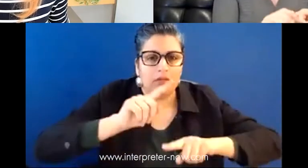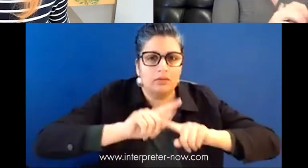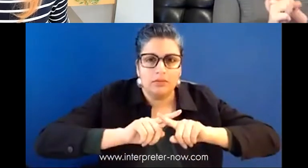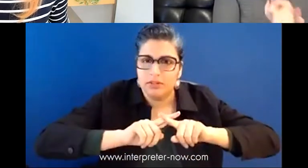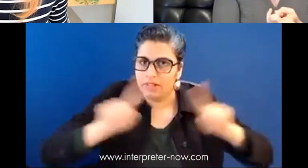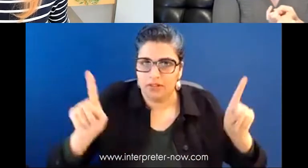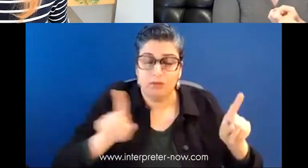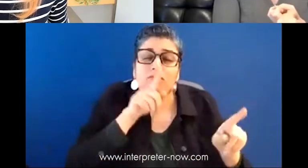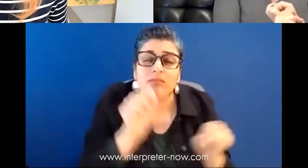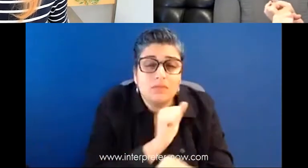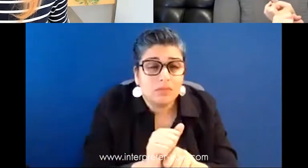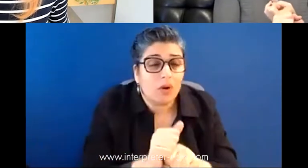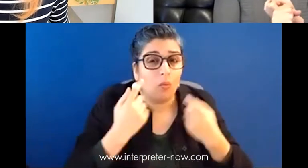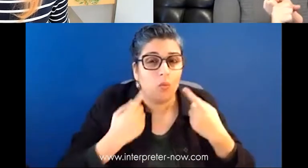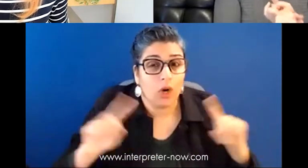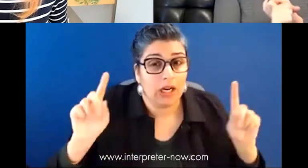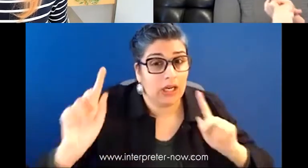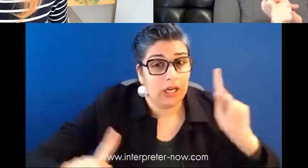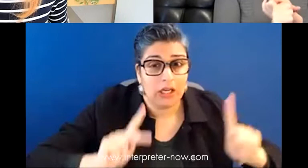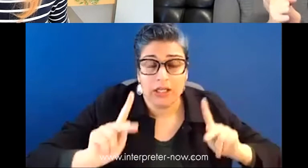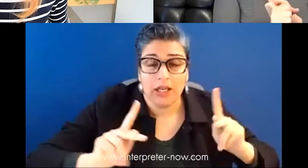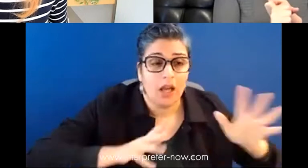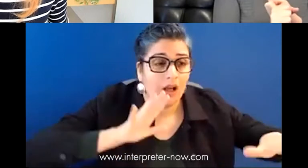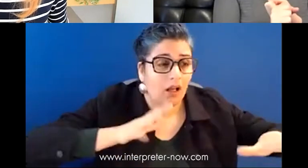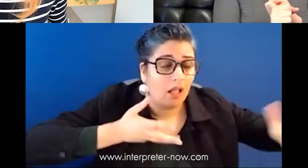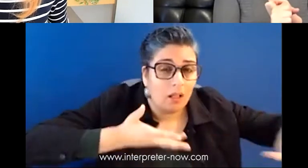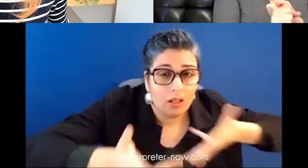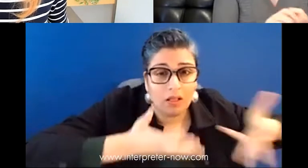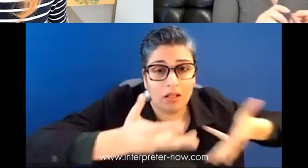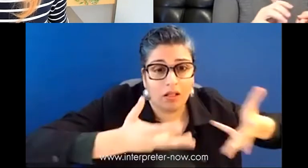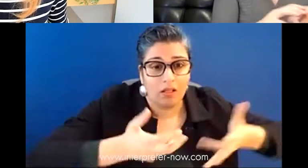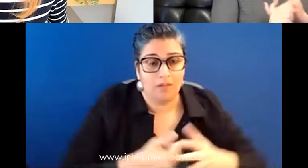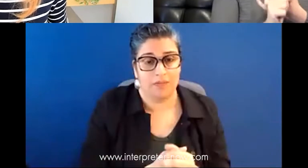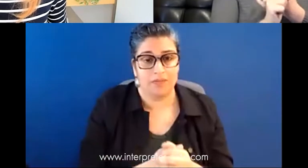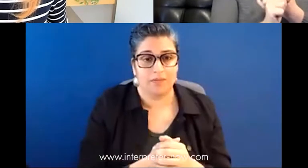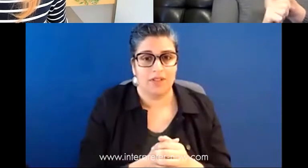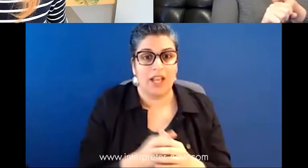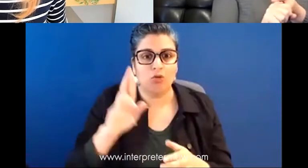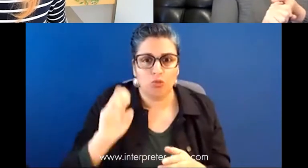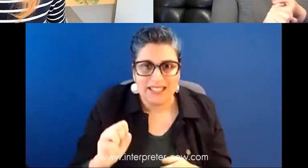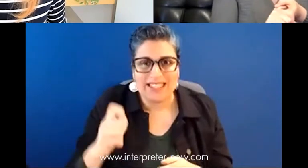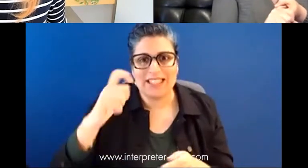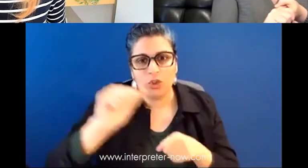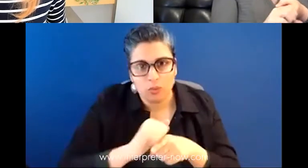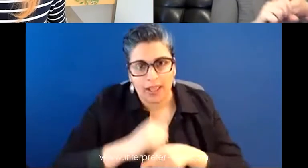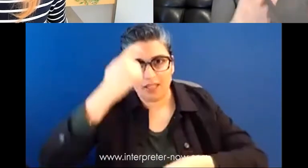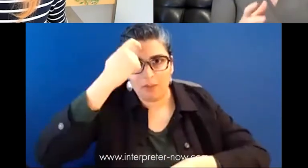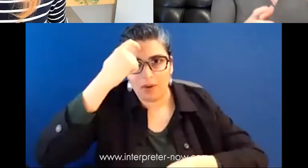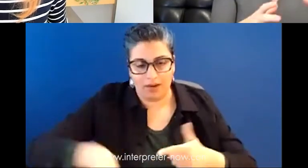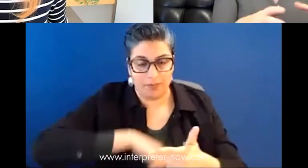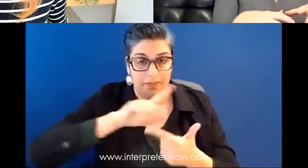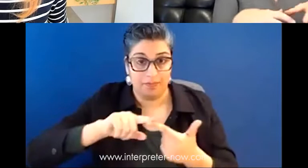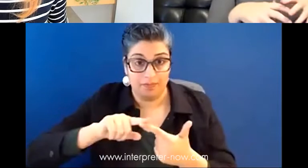engagement to violate stereotypes and retrain that reward circuit in your brain. You need to